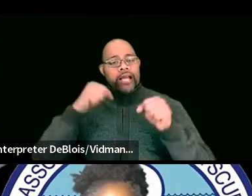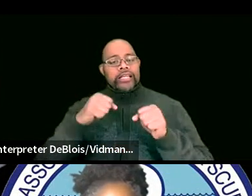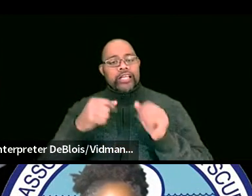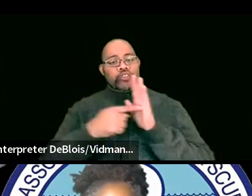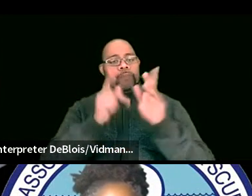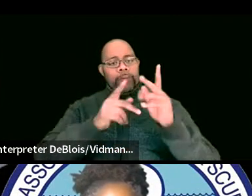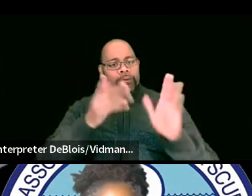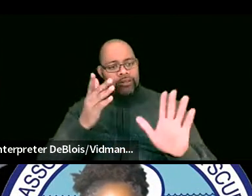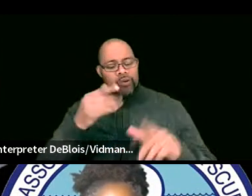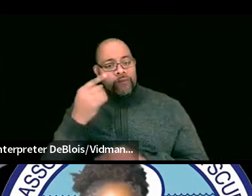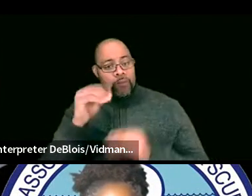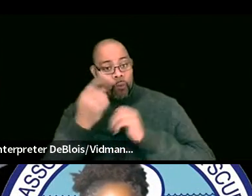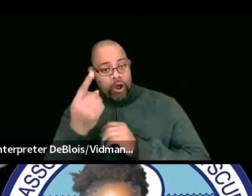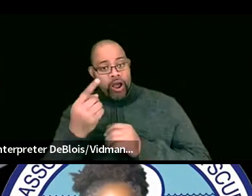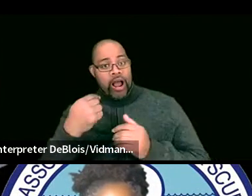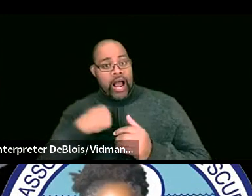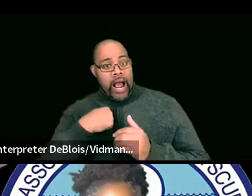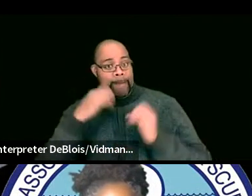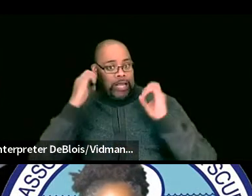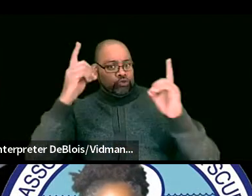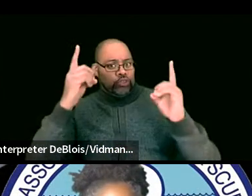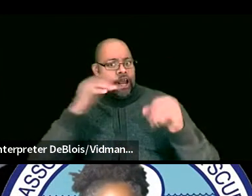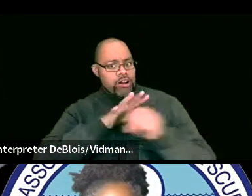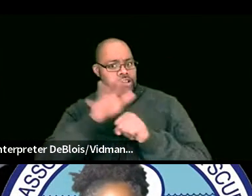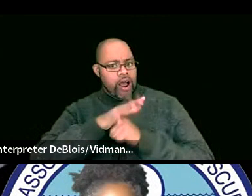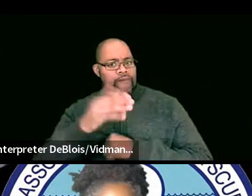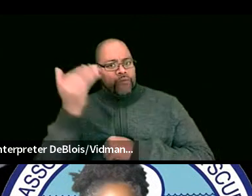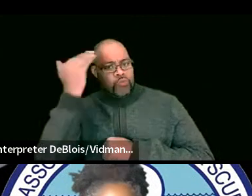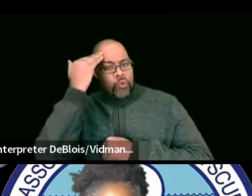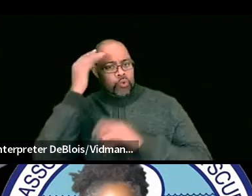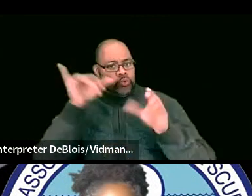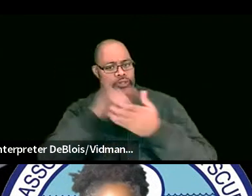people, hey, one, I'm educated enough to